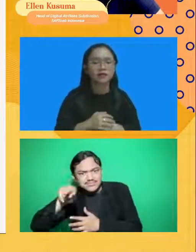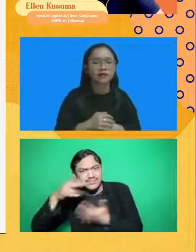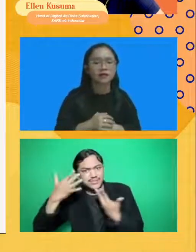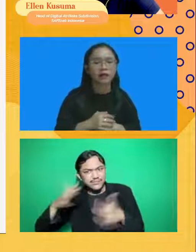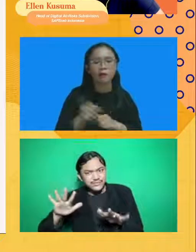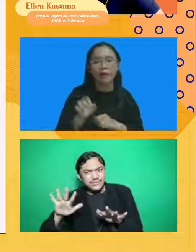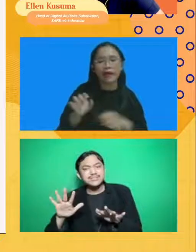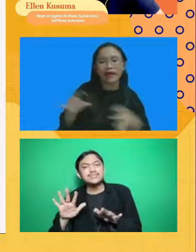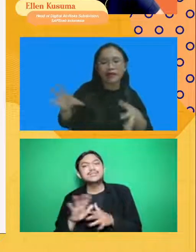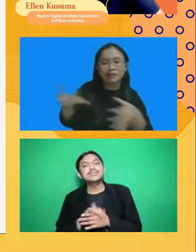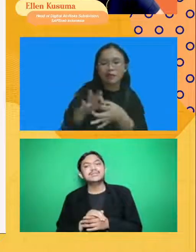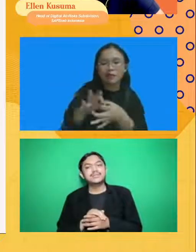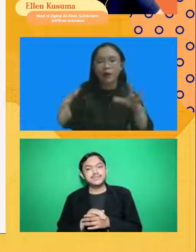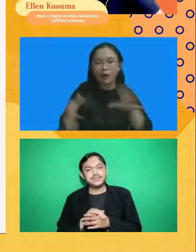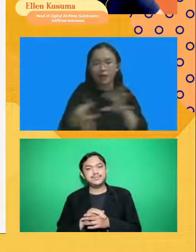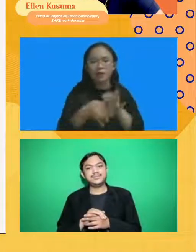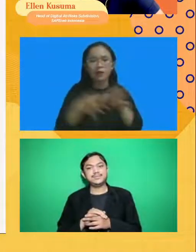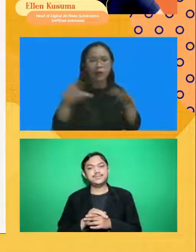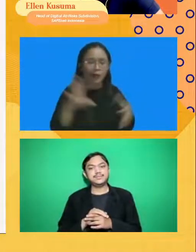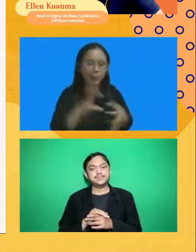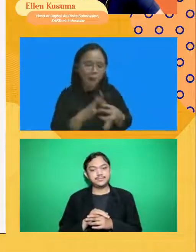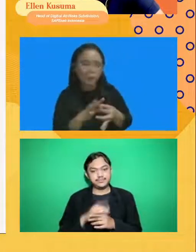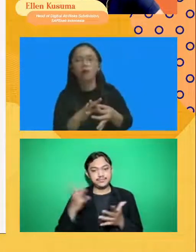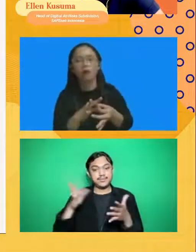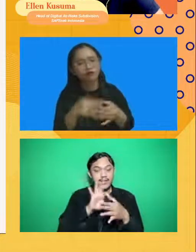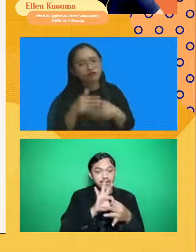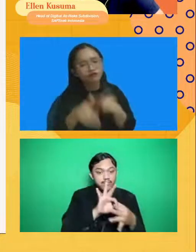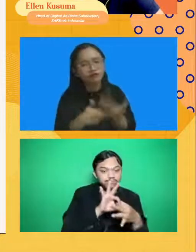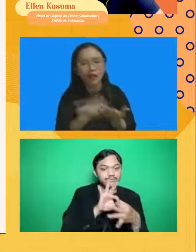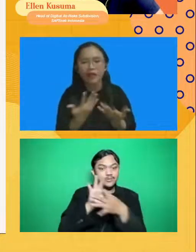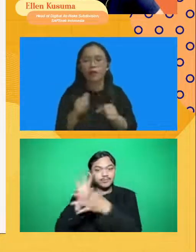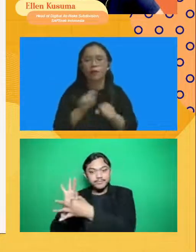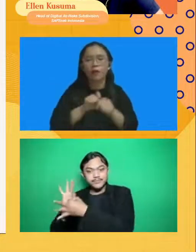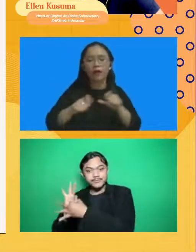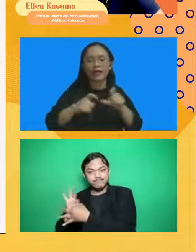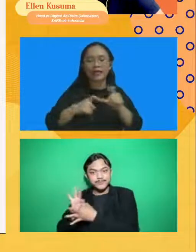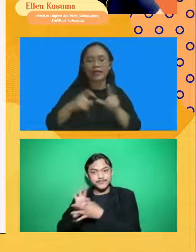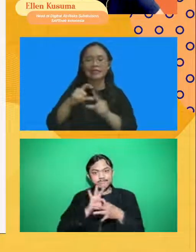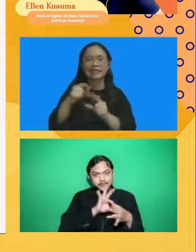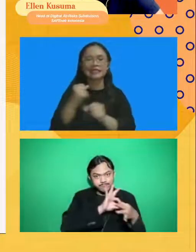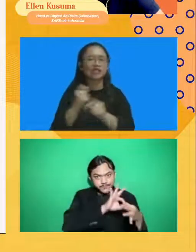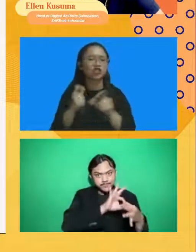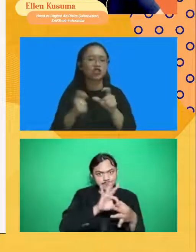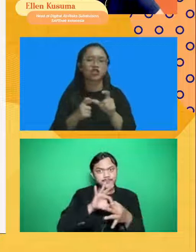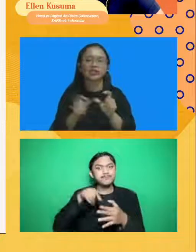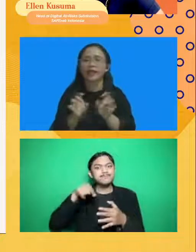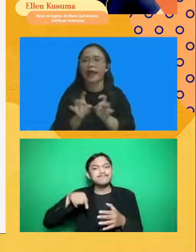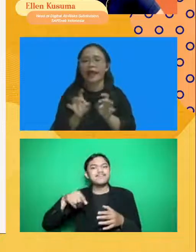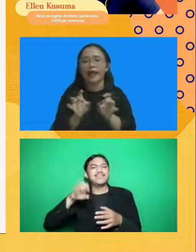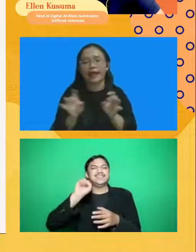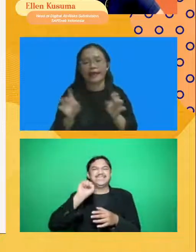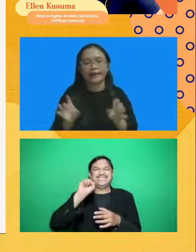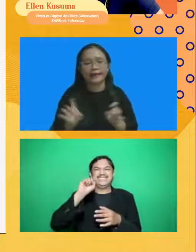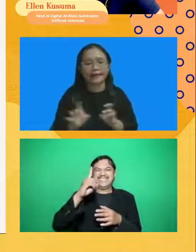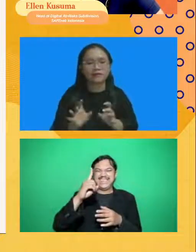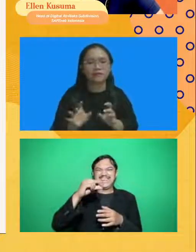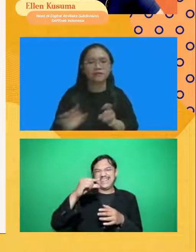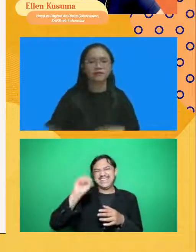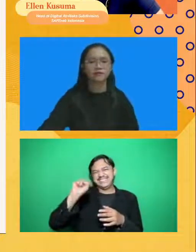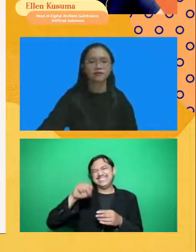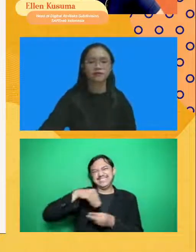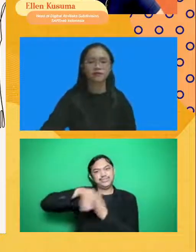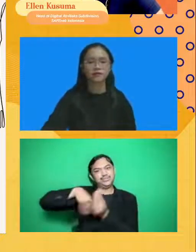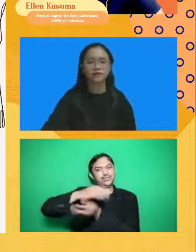through collaboration, FGDs, and so on. So just for your